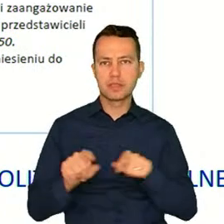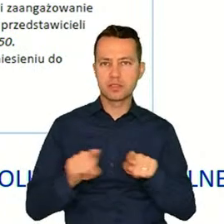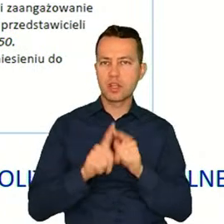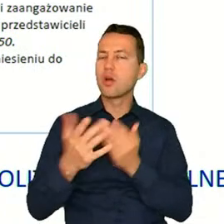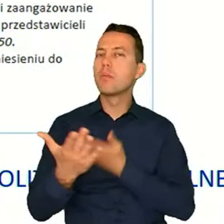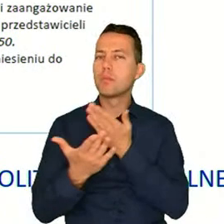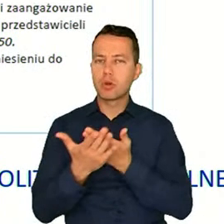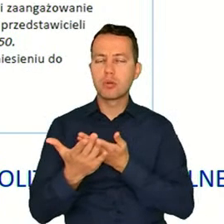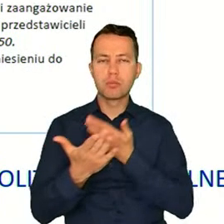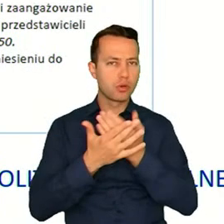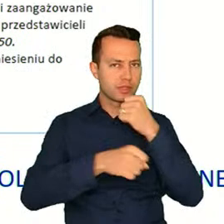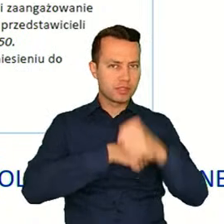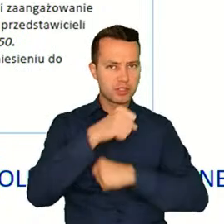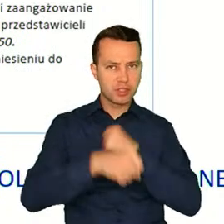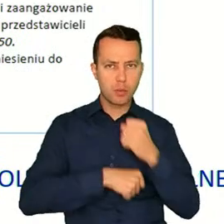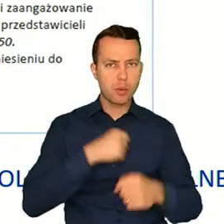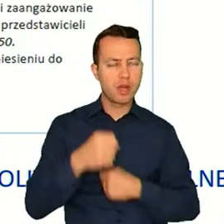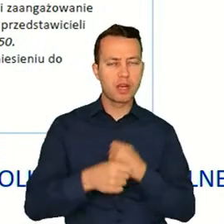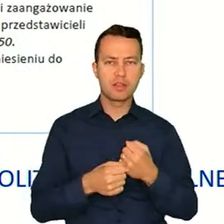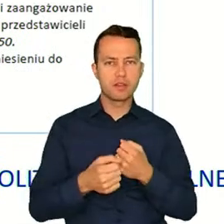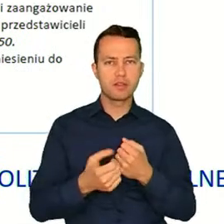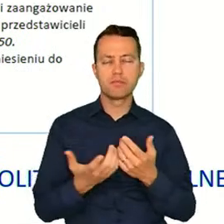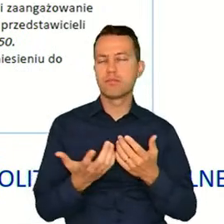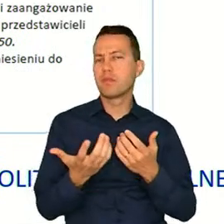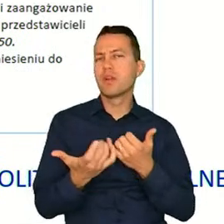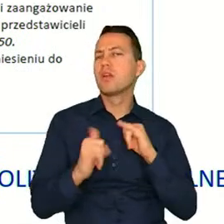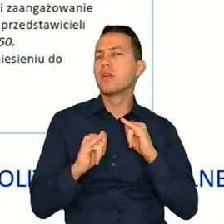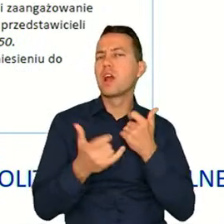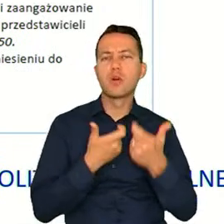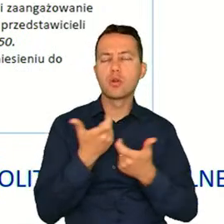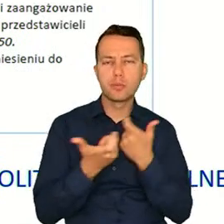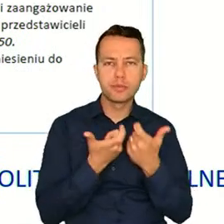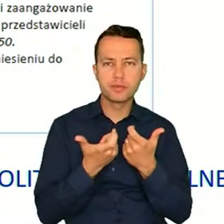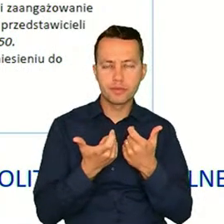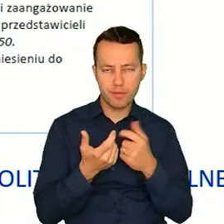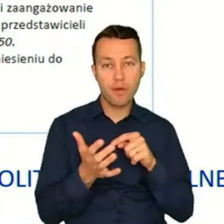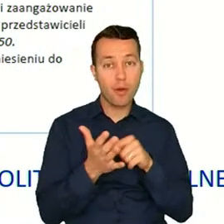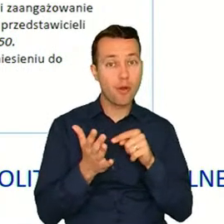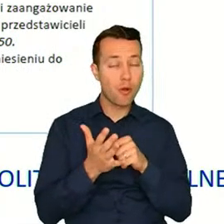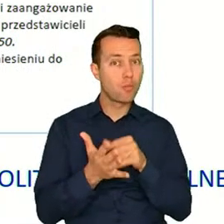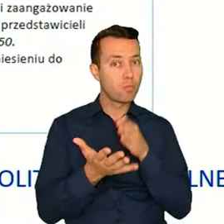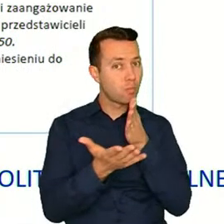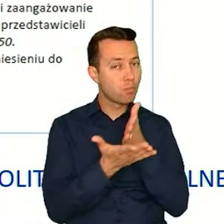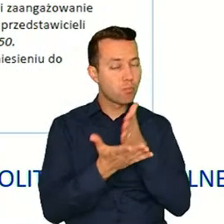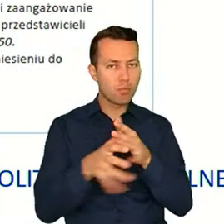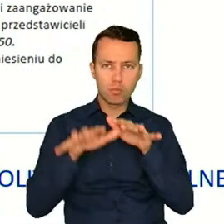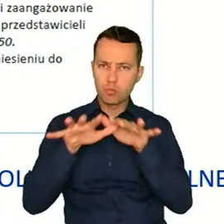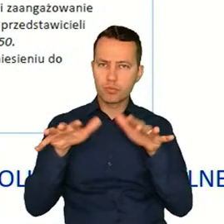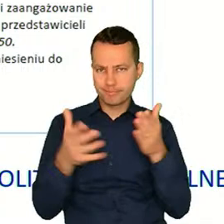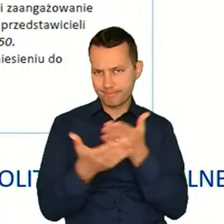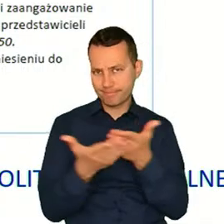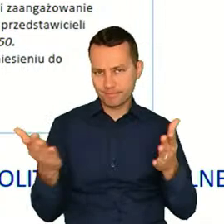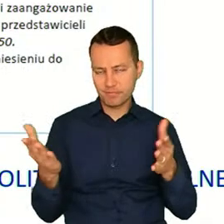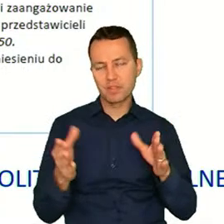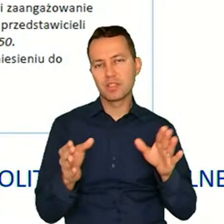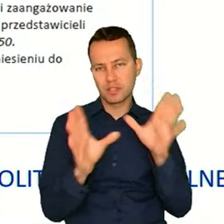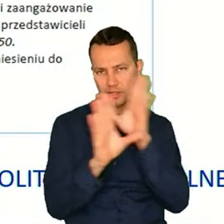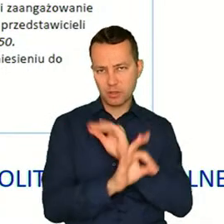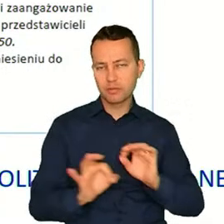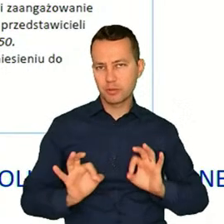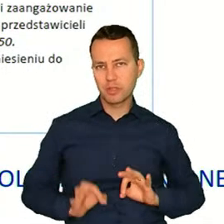Specific practical actions are proposed, practical measures. This can be very helpful because you